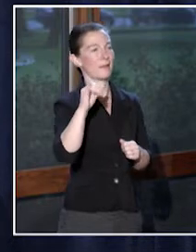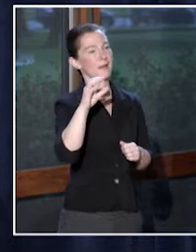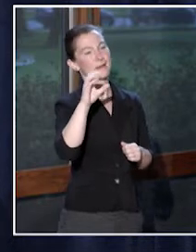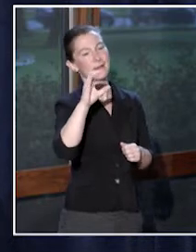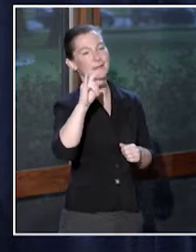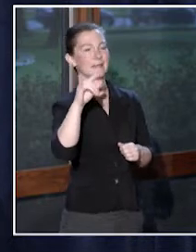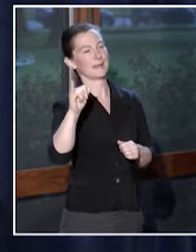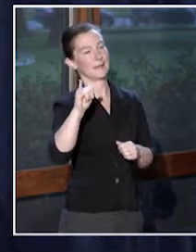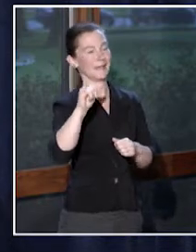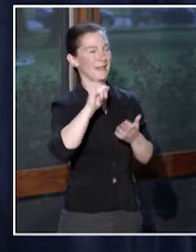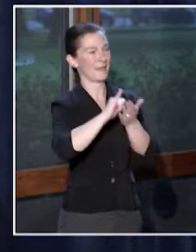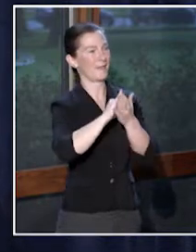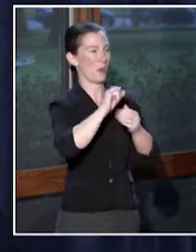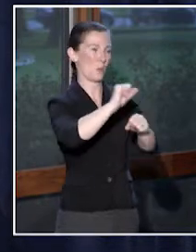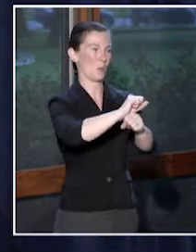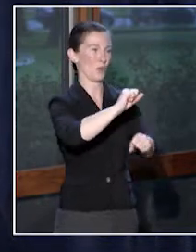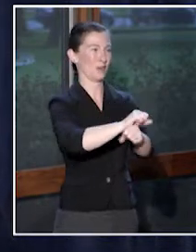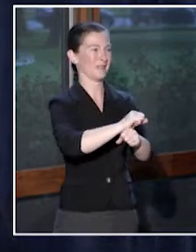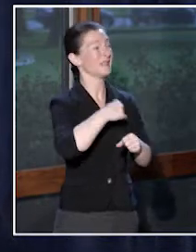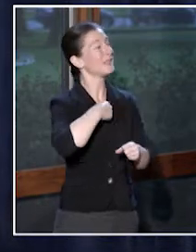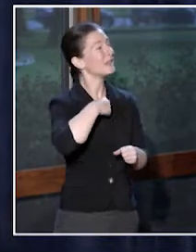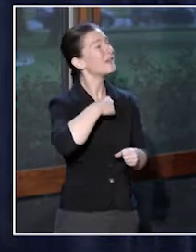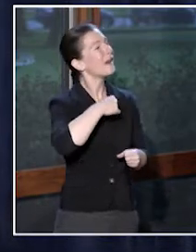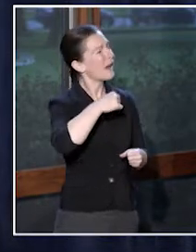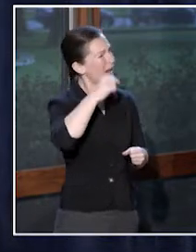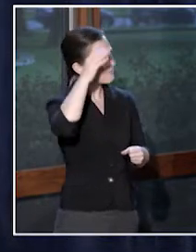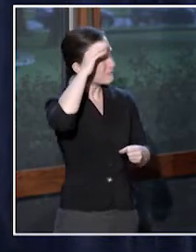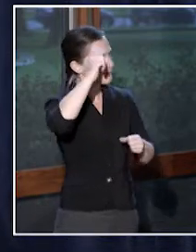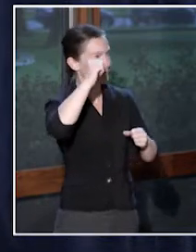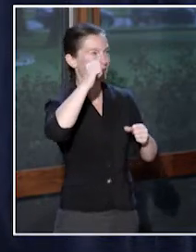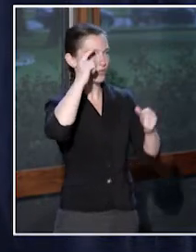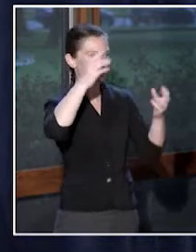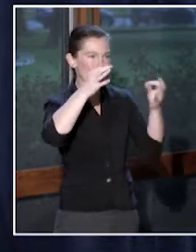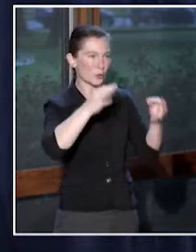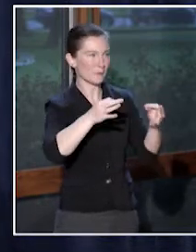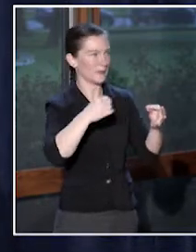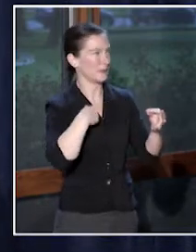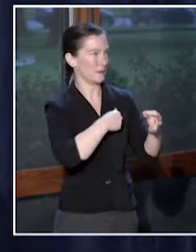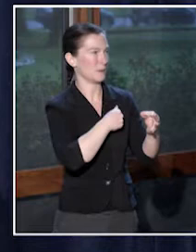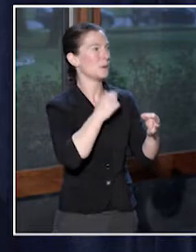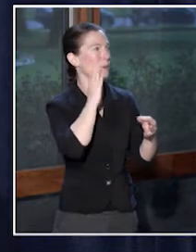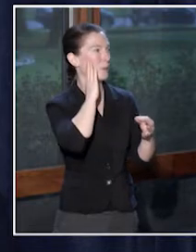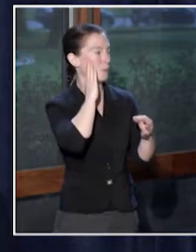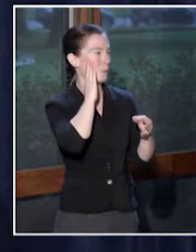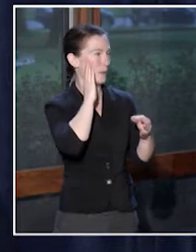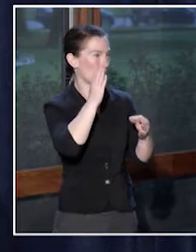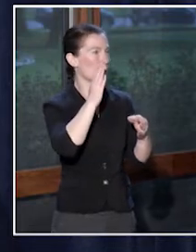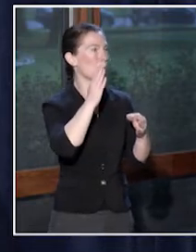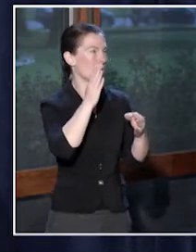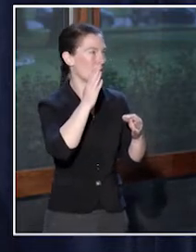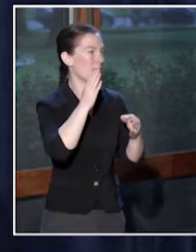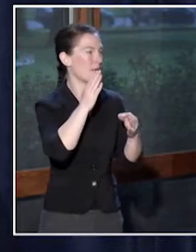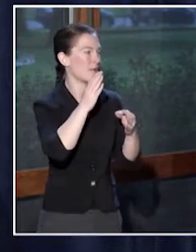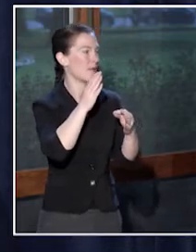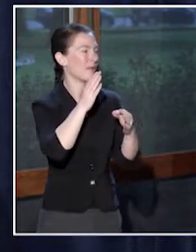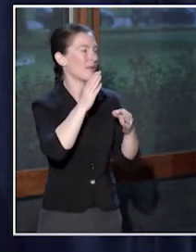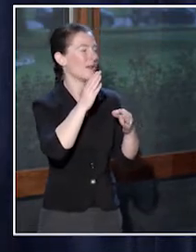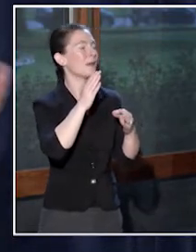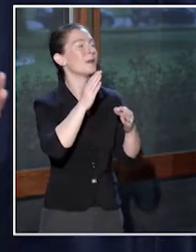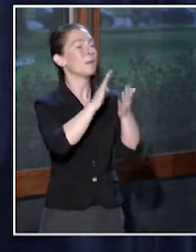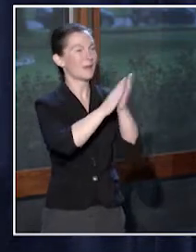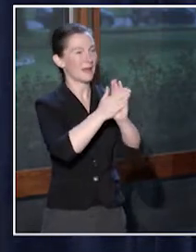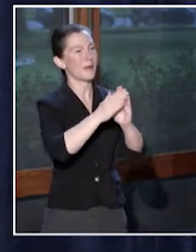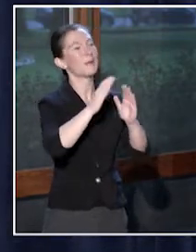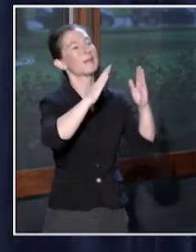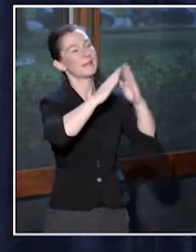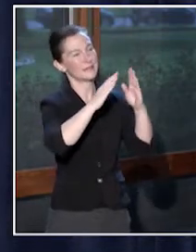determined, and I believe we will succeed in being the city that works for everyone.